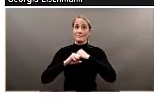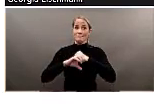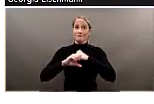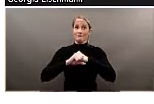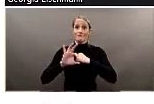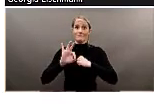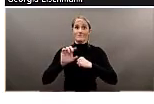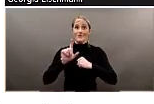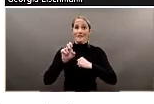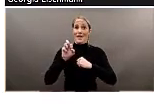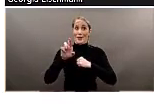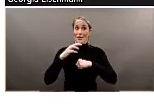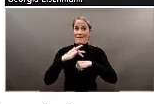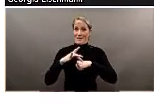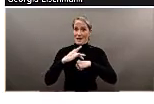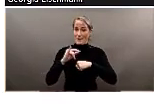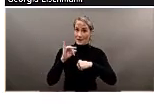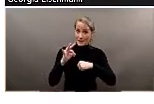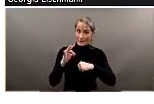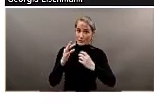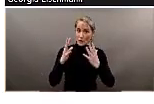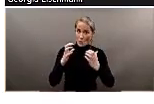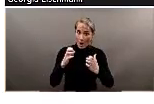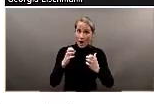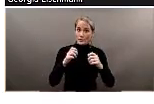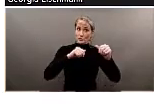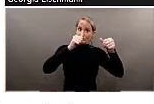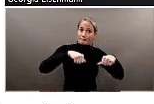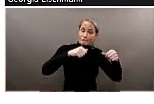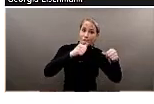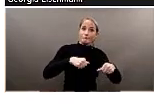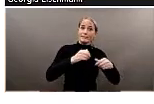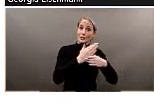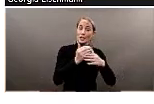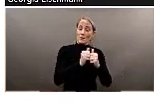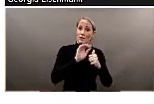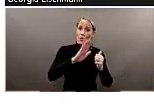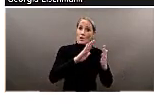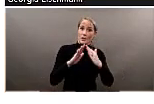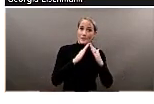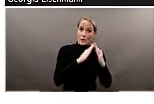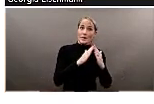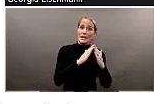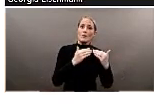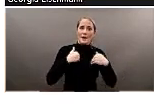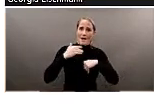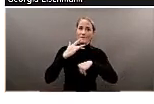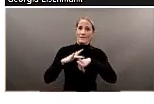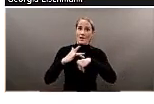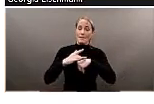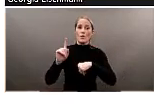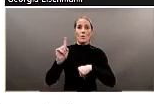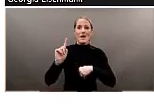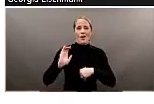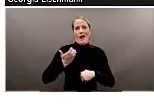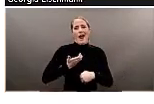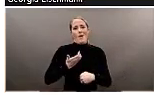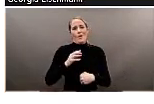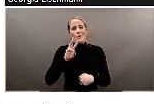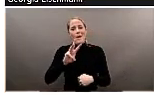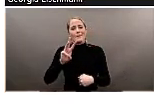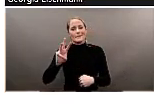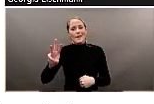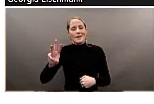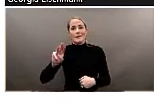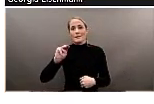If we have flyers available, if you'd like to spread the word about this service to anyone within your networks or your community, they can be found